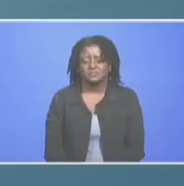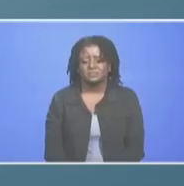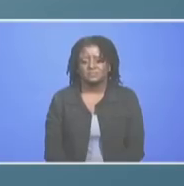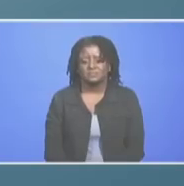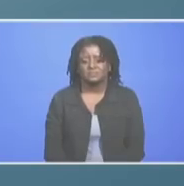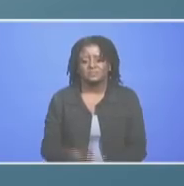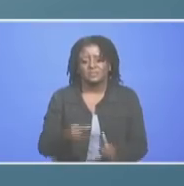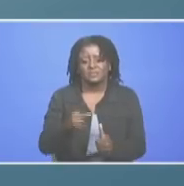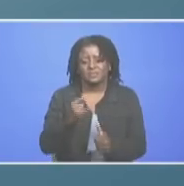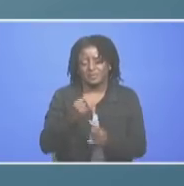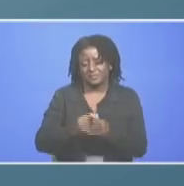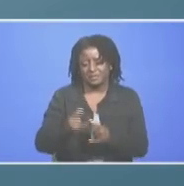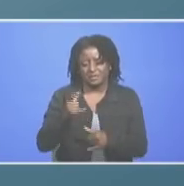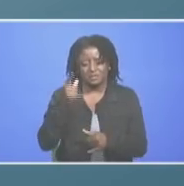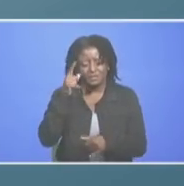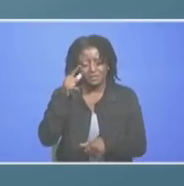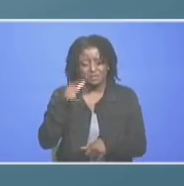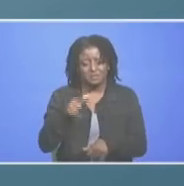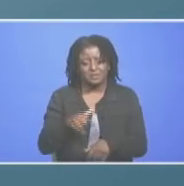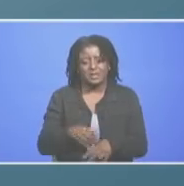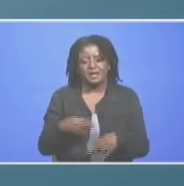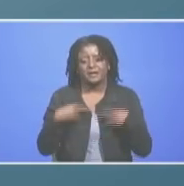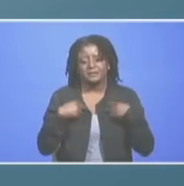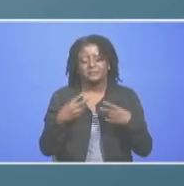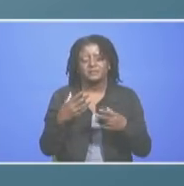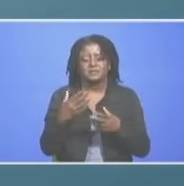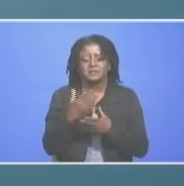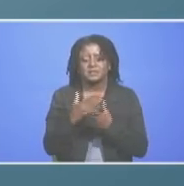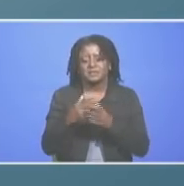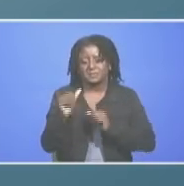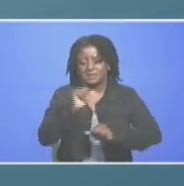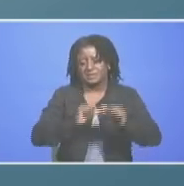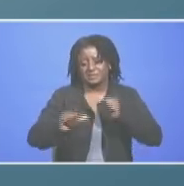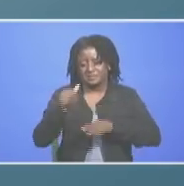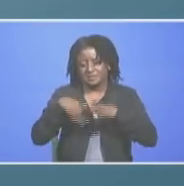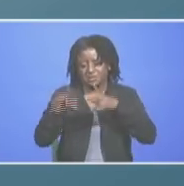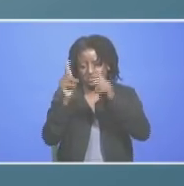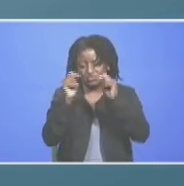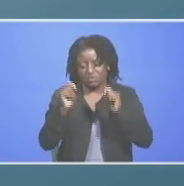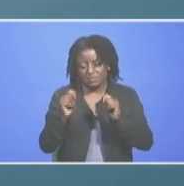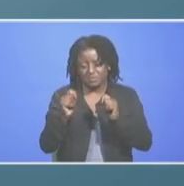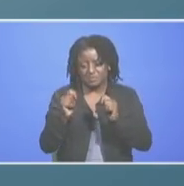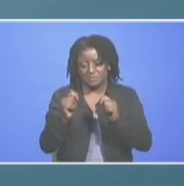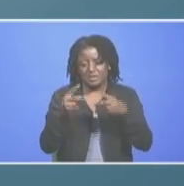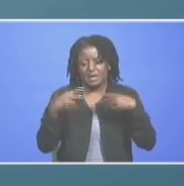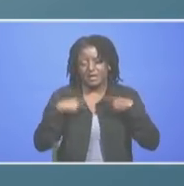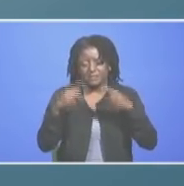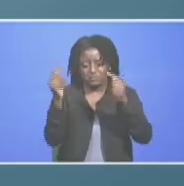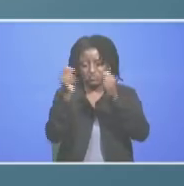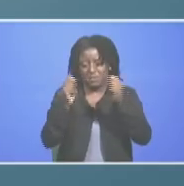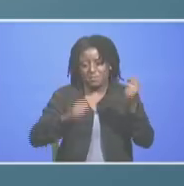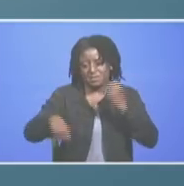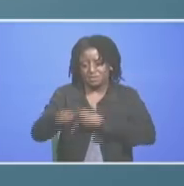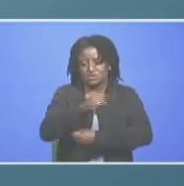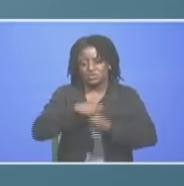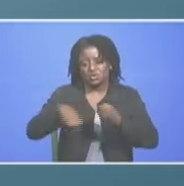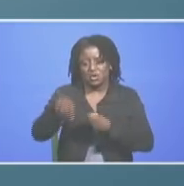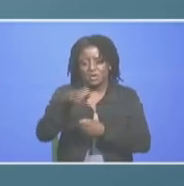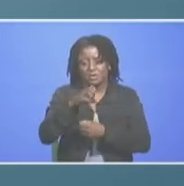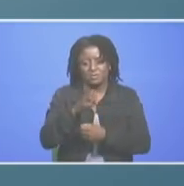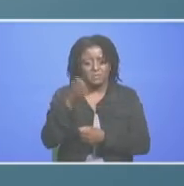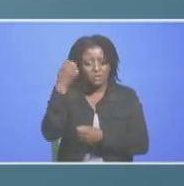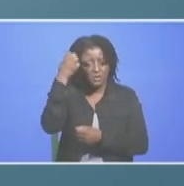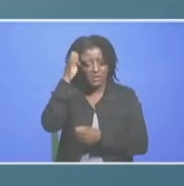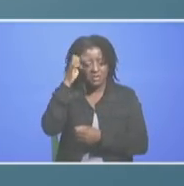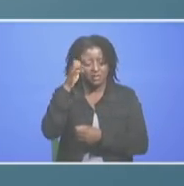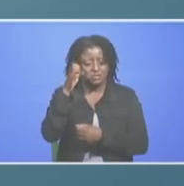In our final look at weather, we have some activity in the tropics. So first of all, we have our tropical storm Ernesto, which is packing winds of 45